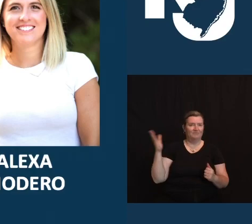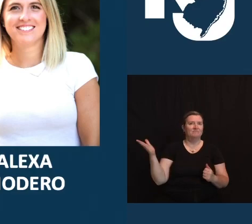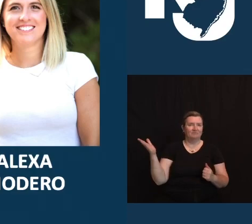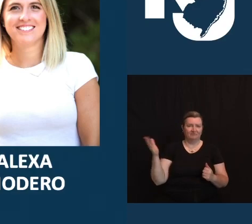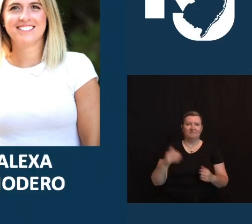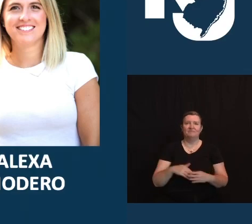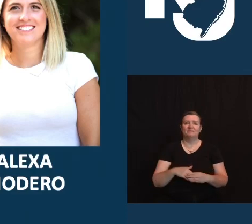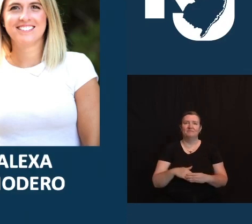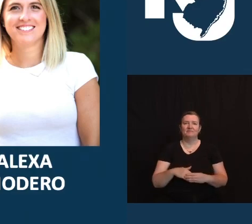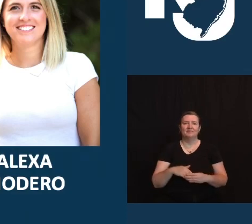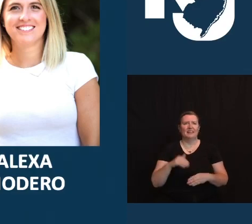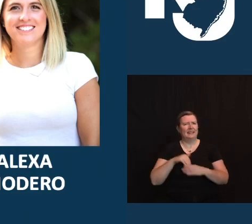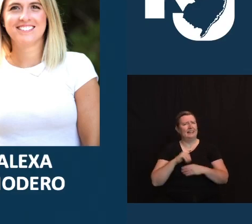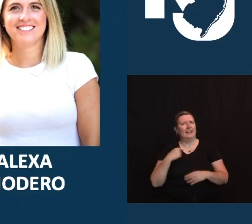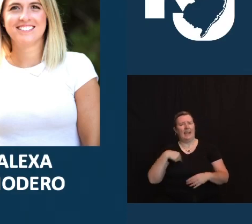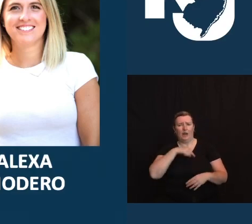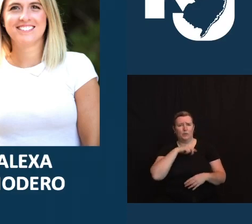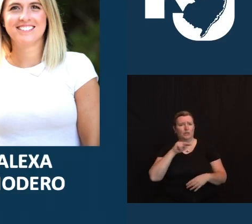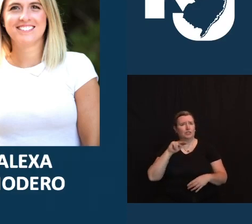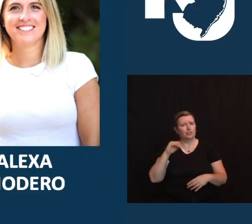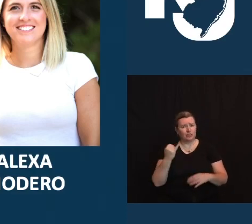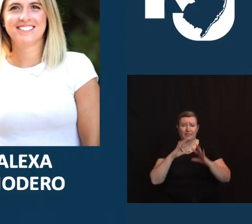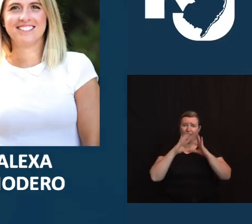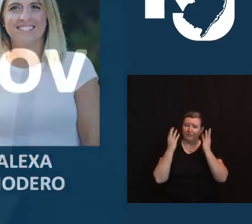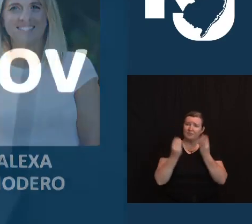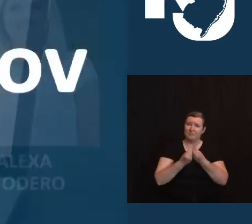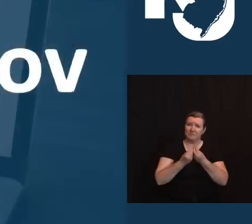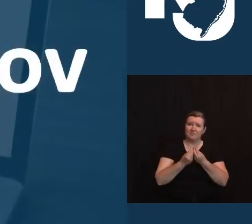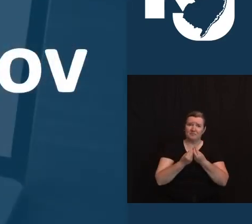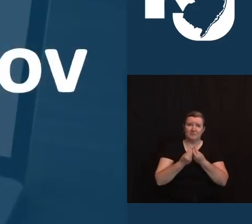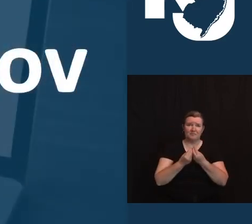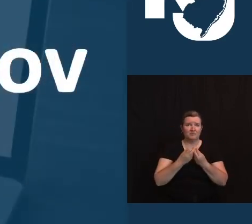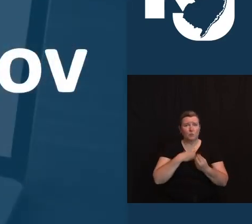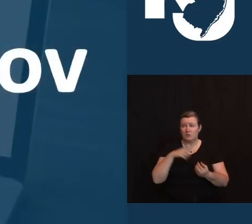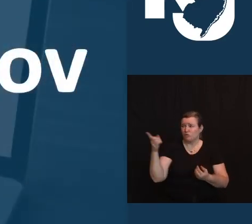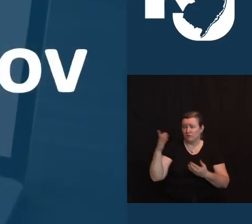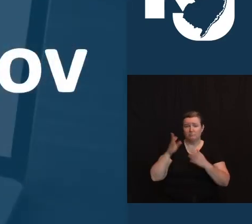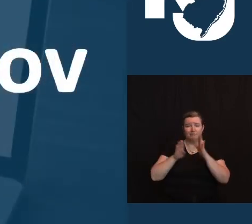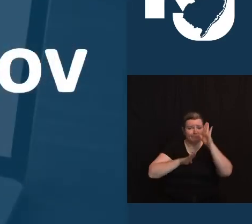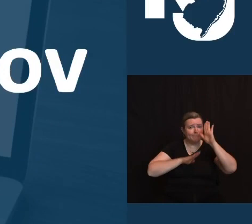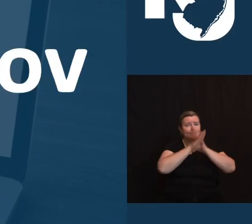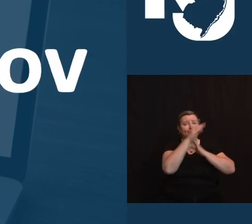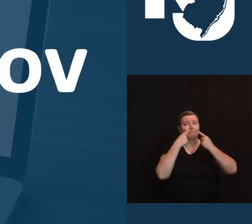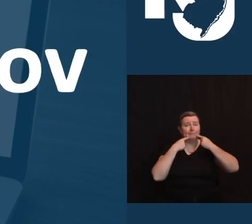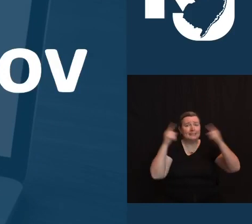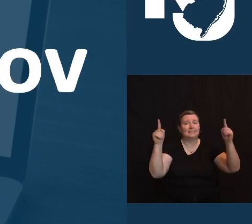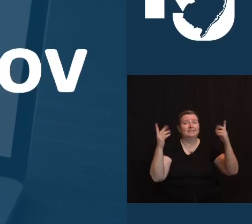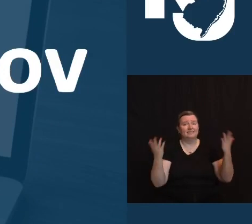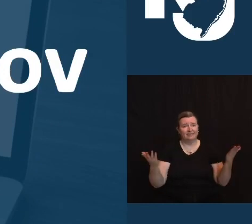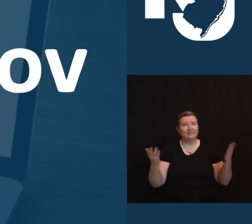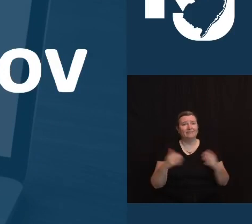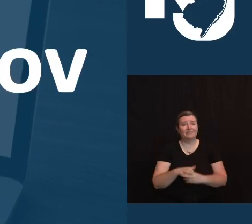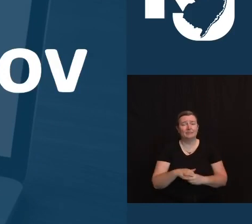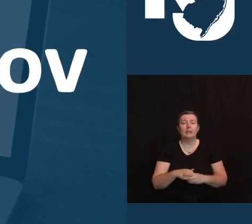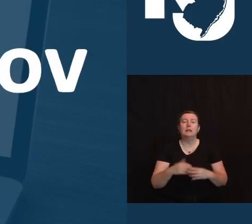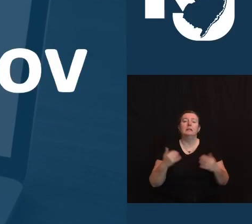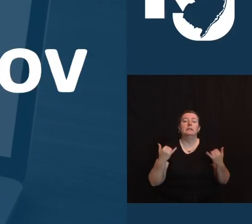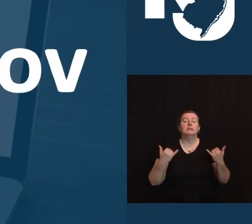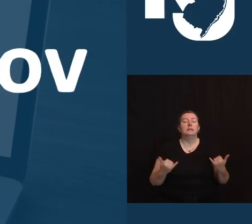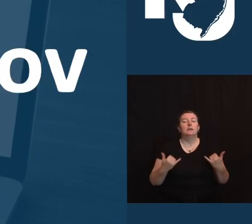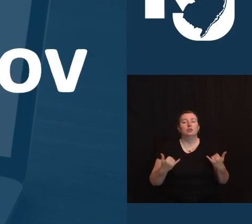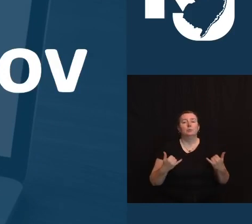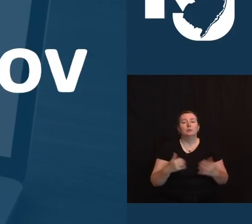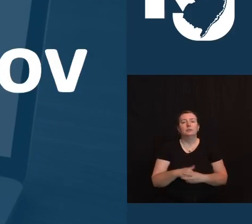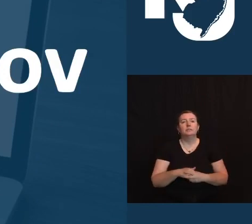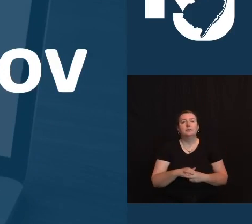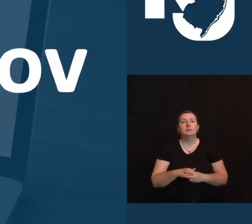family, and we look forward to your continued success. And with that, there's really not much else to say except for everyone to keep